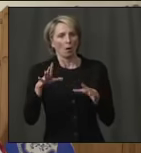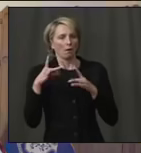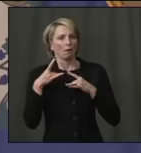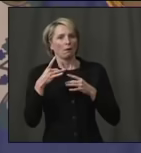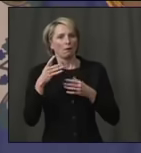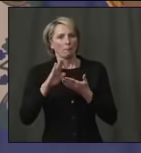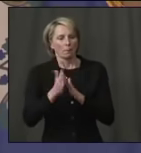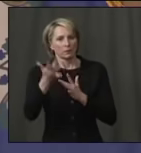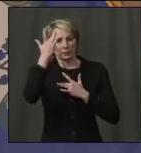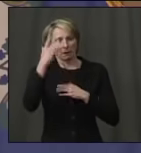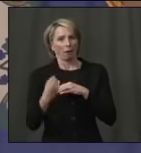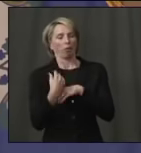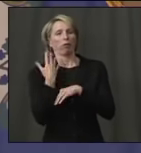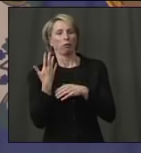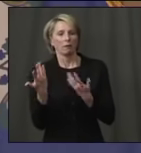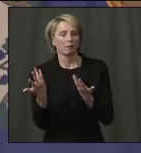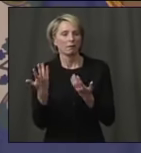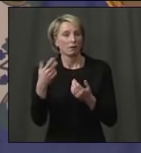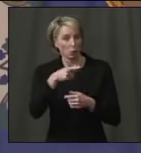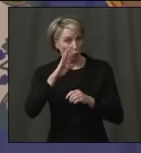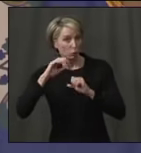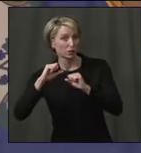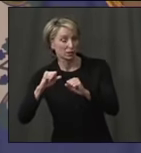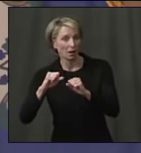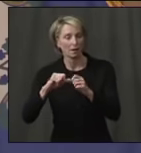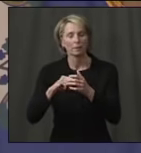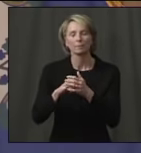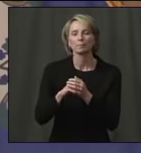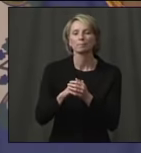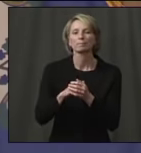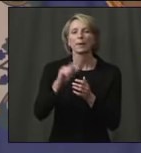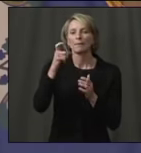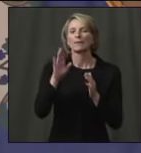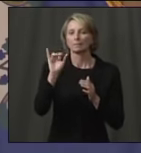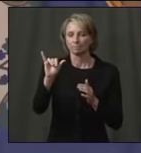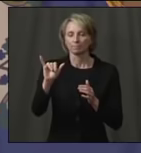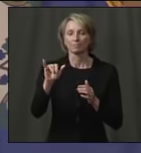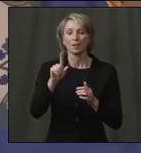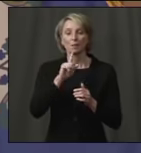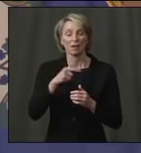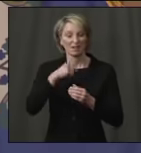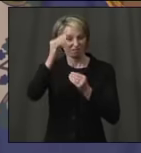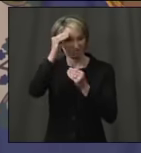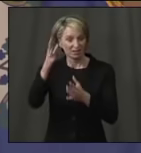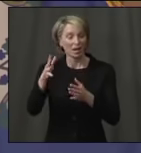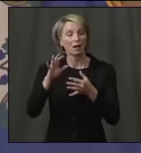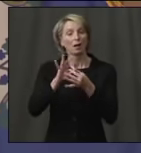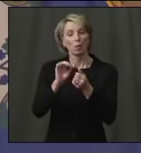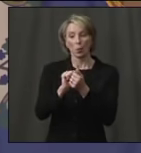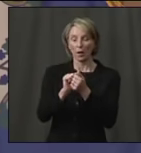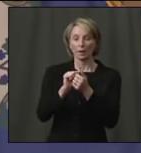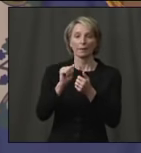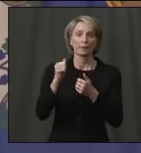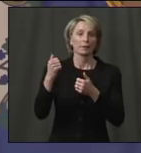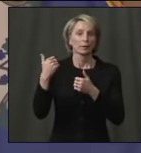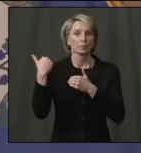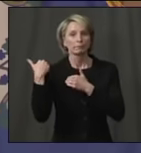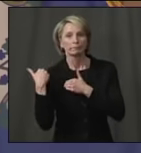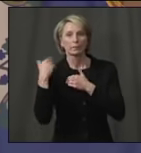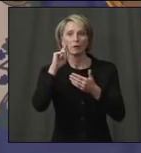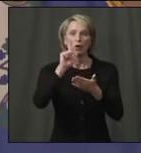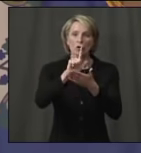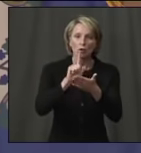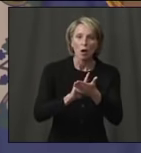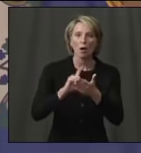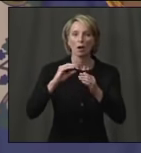Yeah, first on the liability issue, by the way, I was very happy to see Senator McConnell sort of walk back the